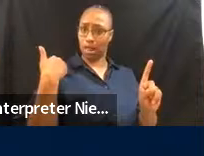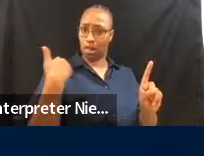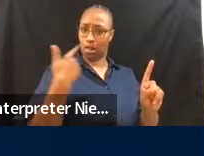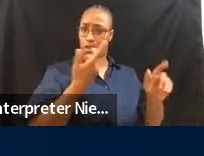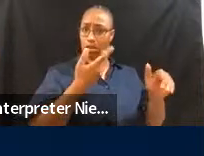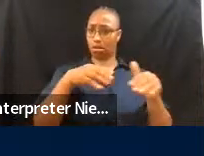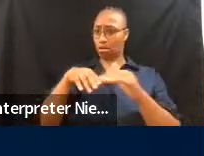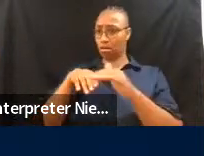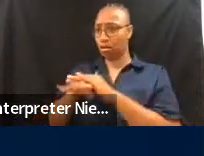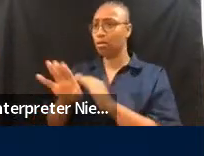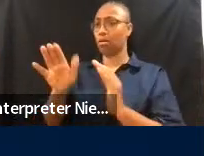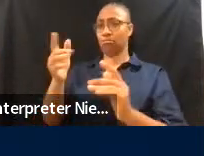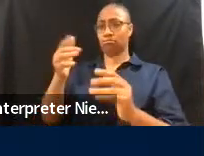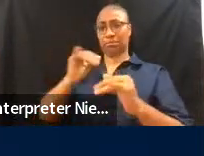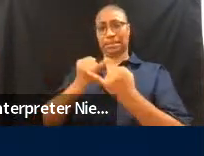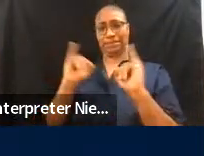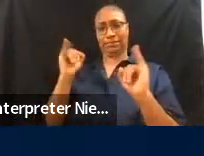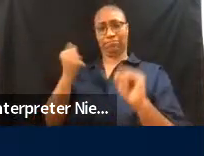extent possible.